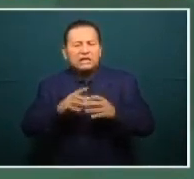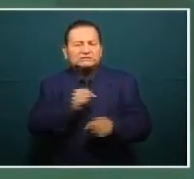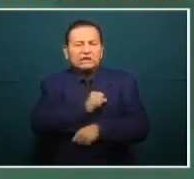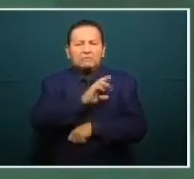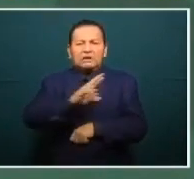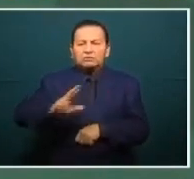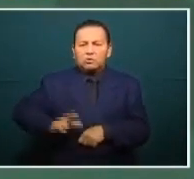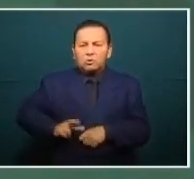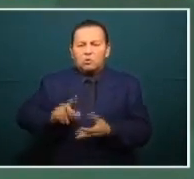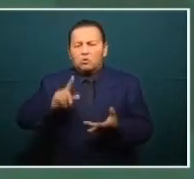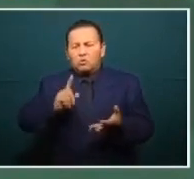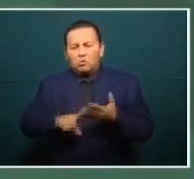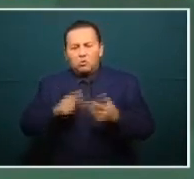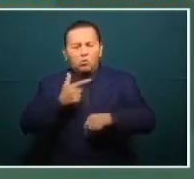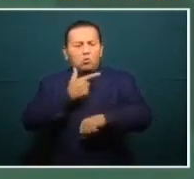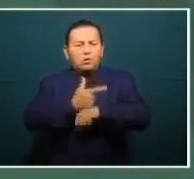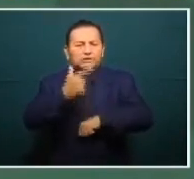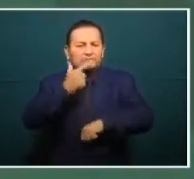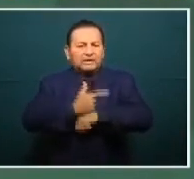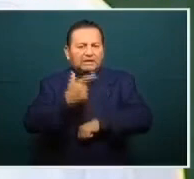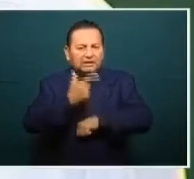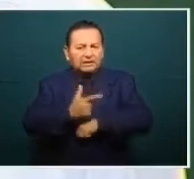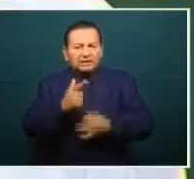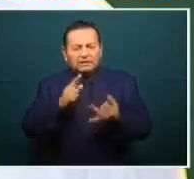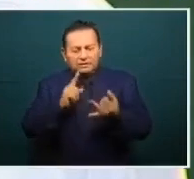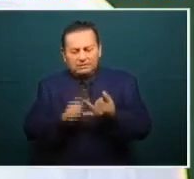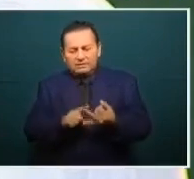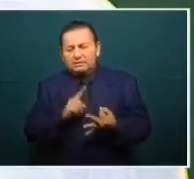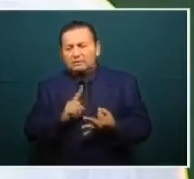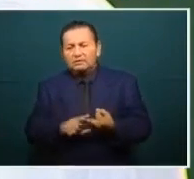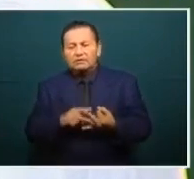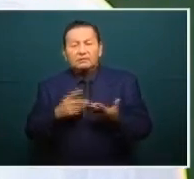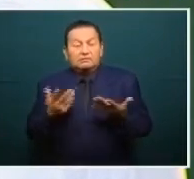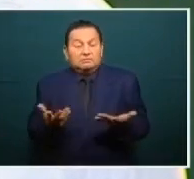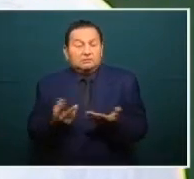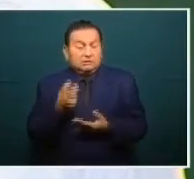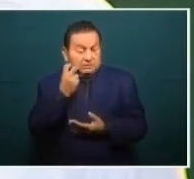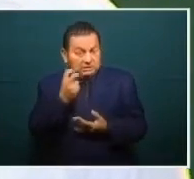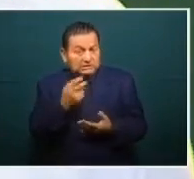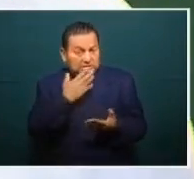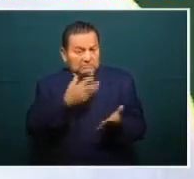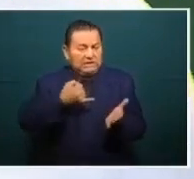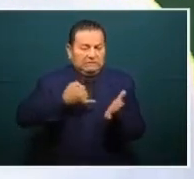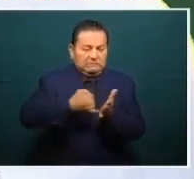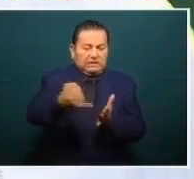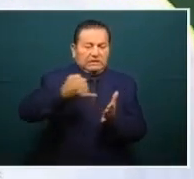And in Honduras, in El Salvador, in Guatemala.